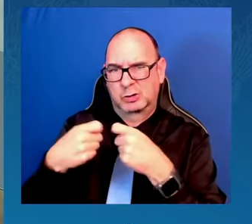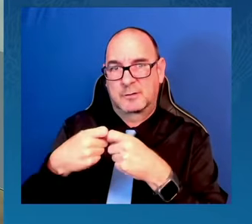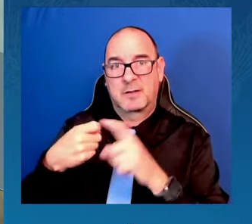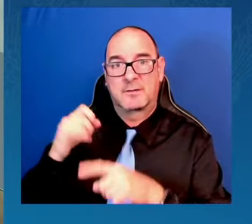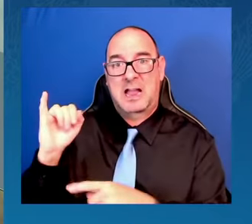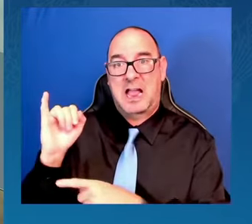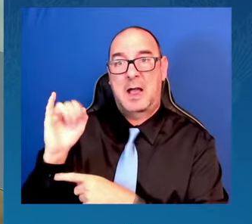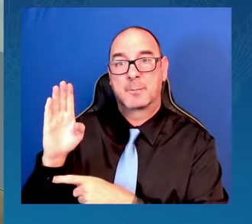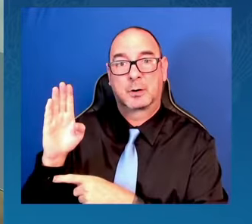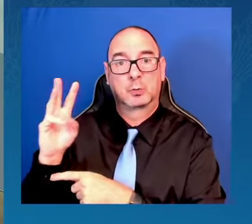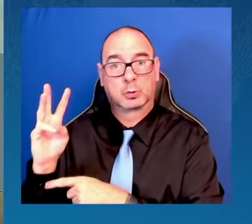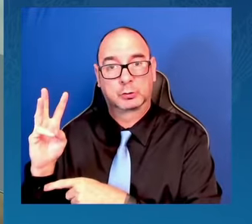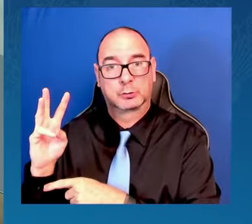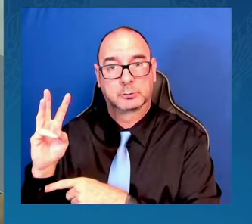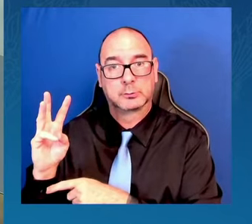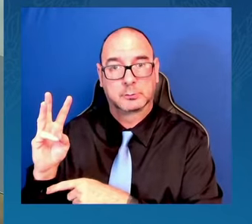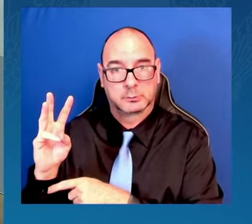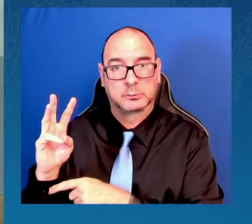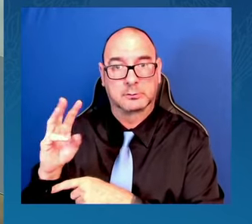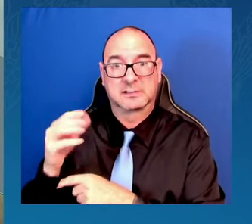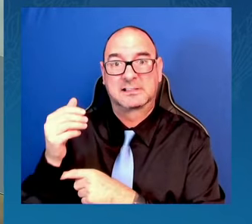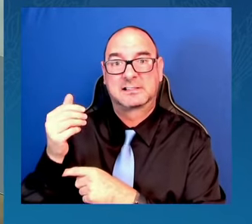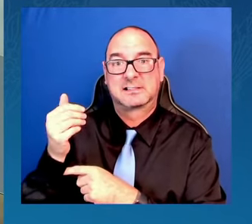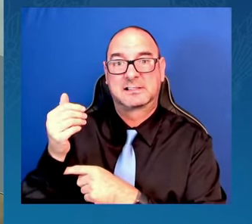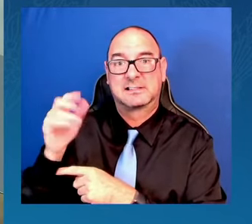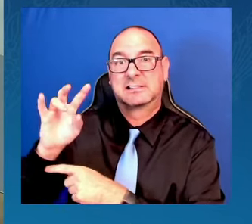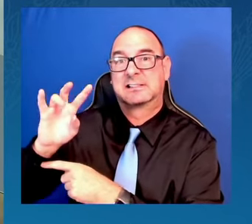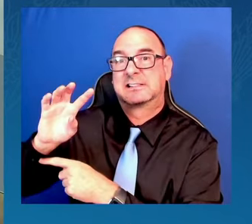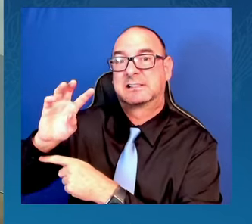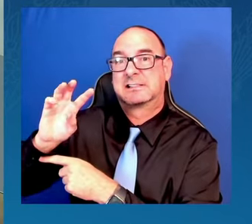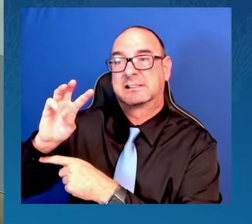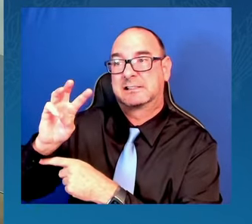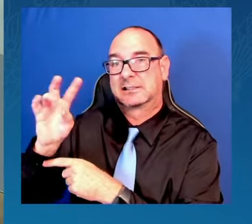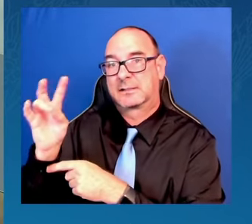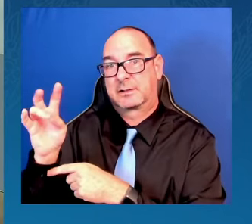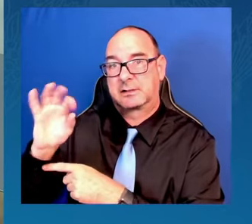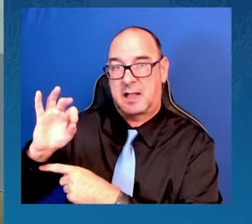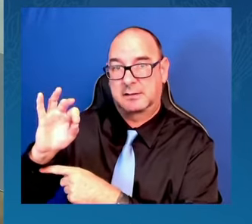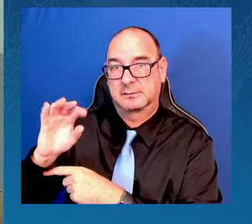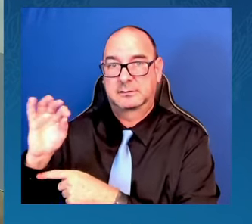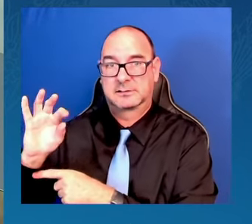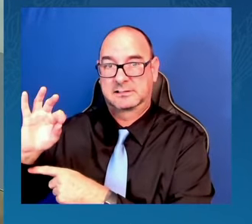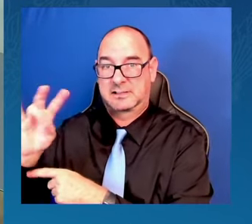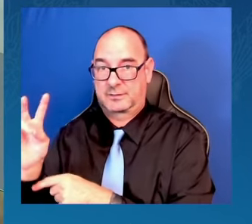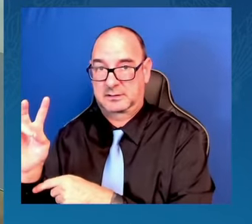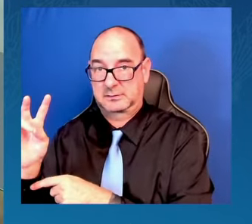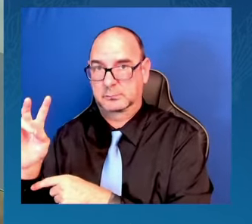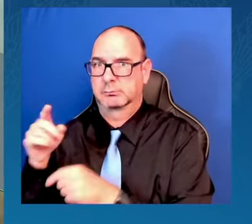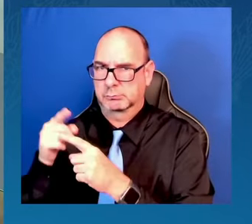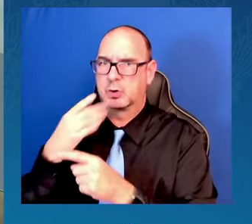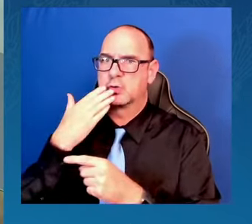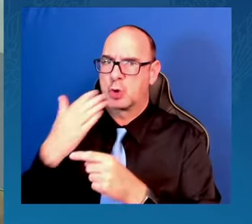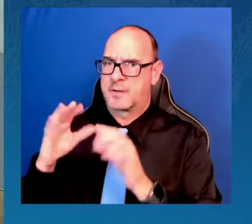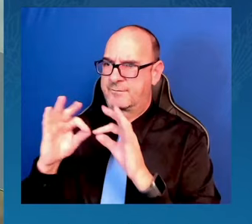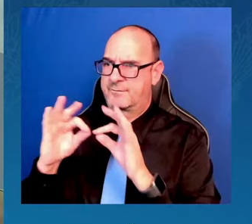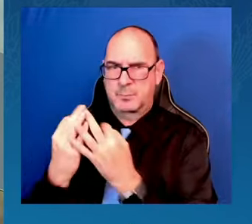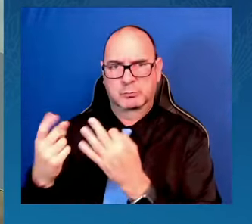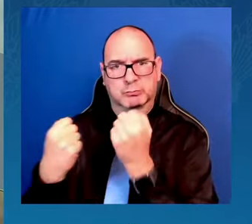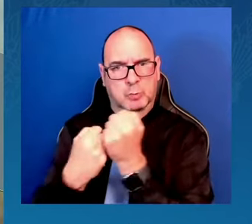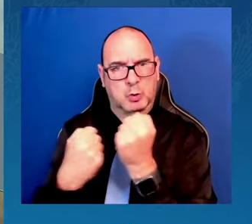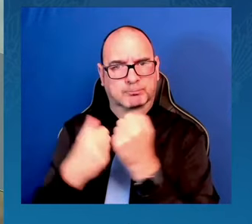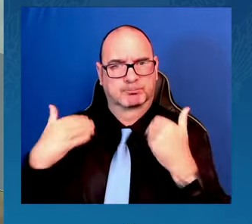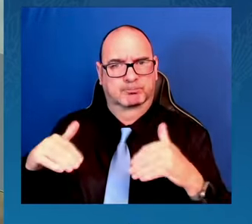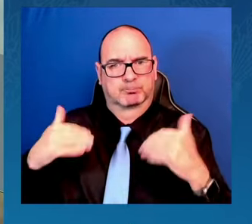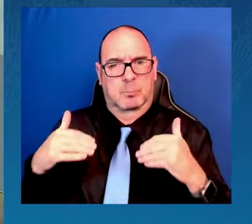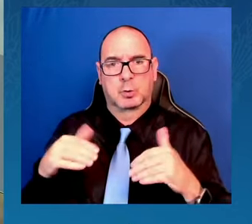Local 47. And because of these are good family sustaining union jobs, 10 West Link will not